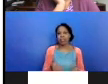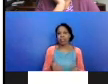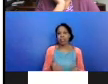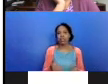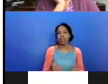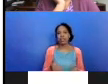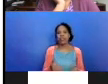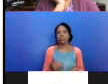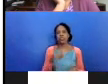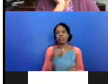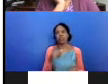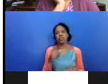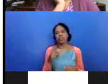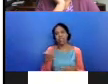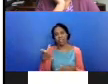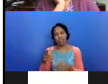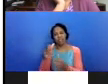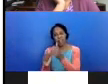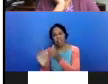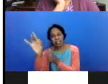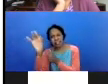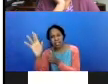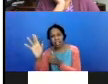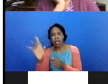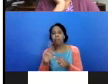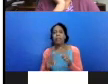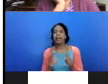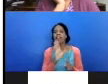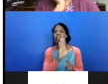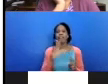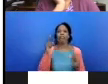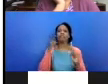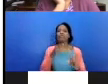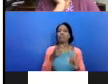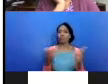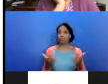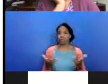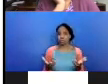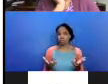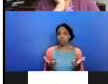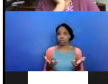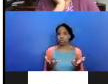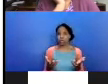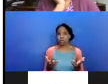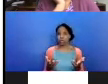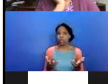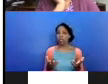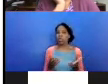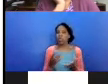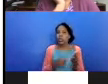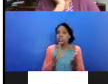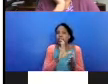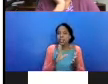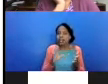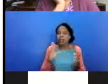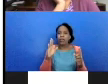and what their violence is. So in the moment, I mean, they intend the violence and they intend to hurt people. And when I invite them to step back